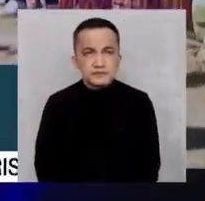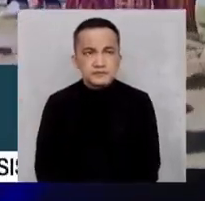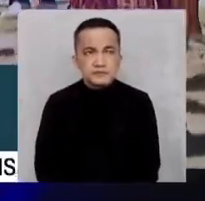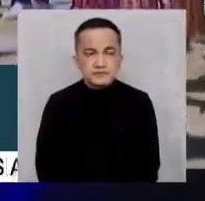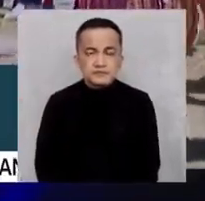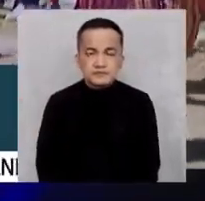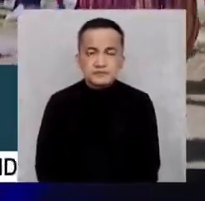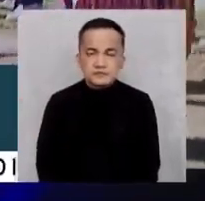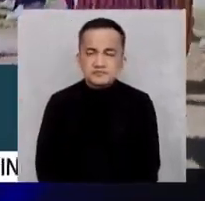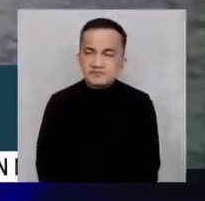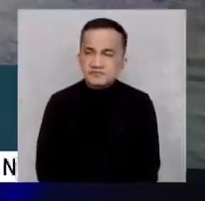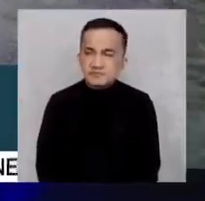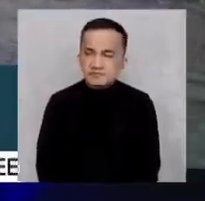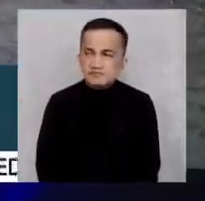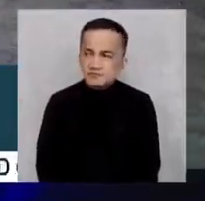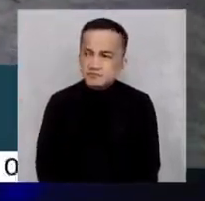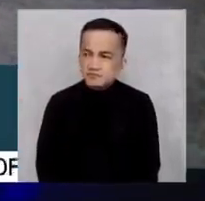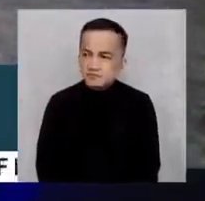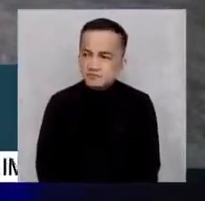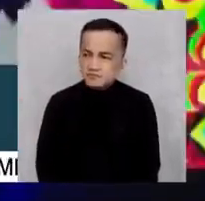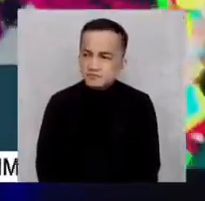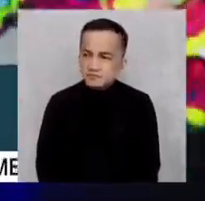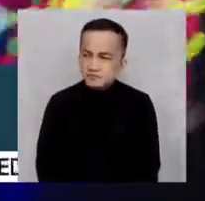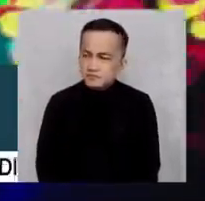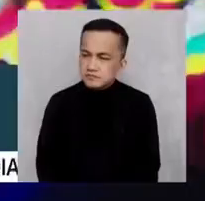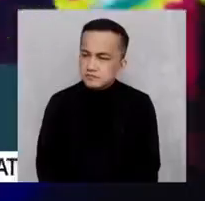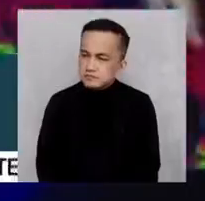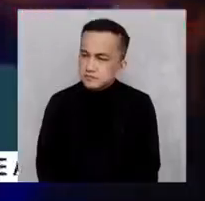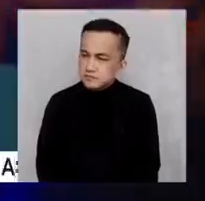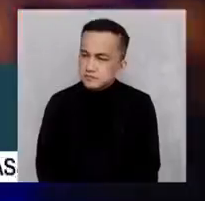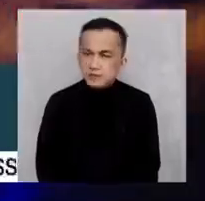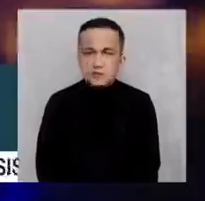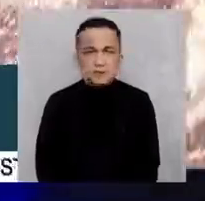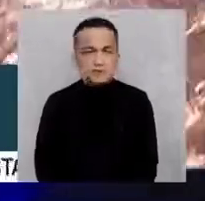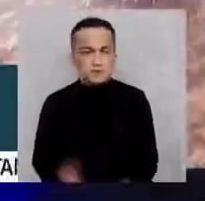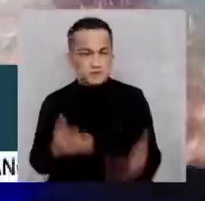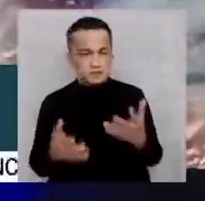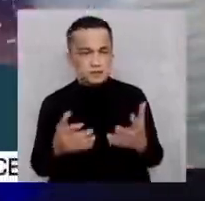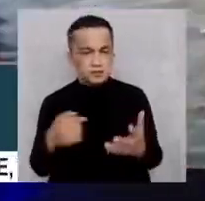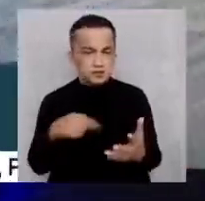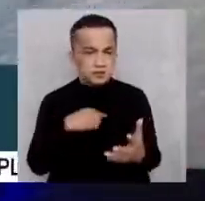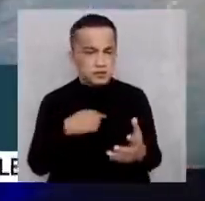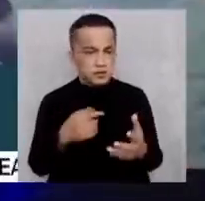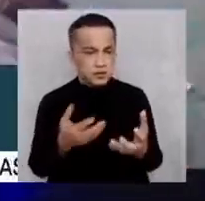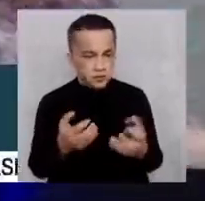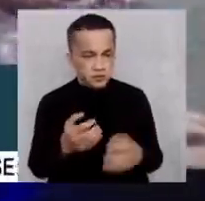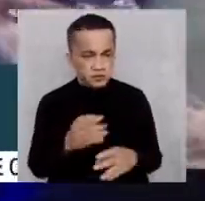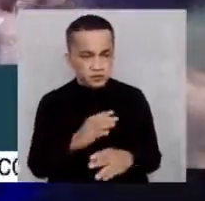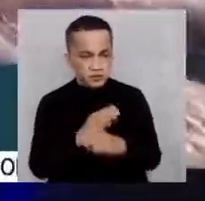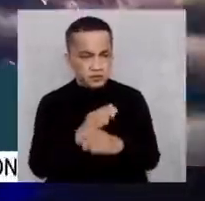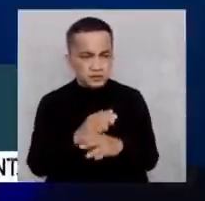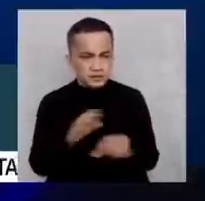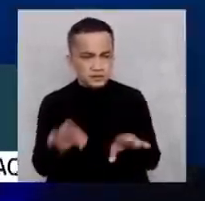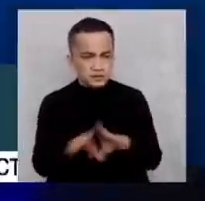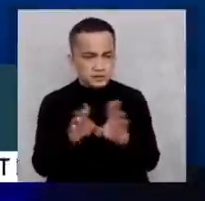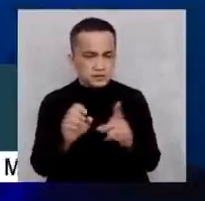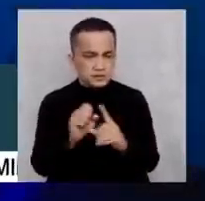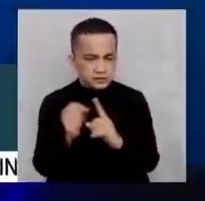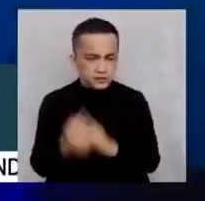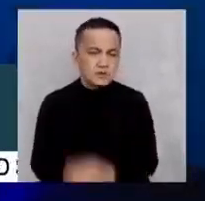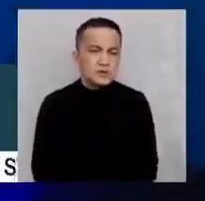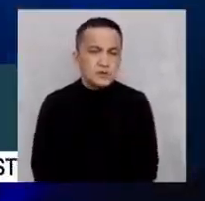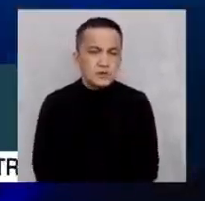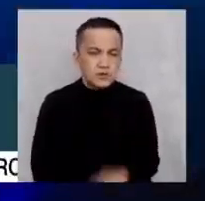Maybe we want to avoid a similar scenario. So maybe it's best to know what went wrong